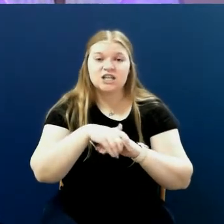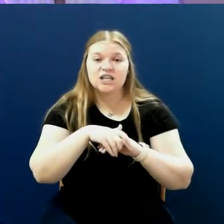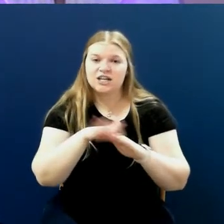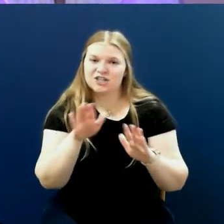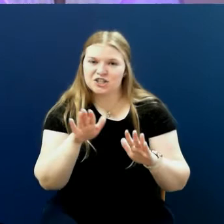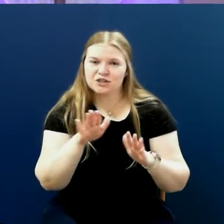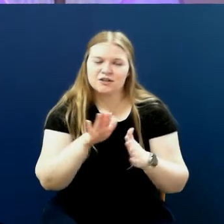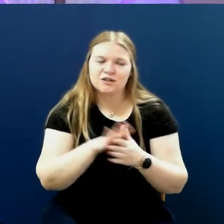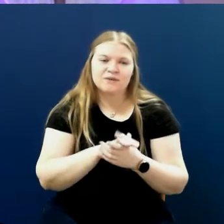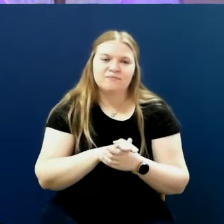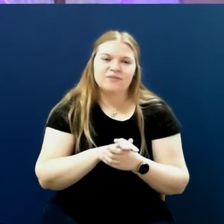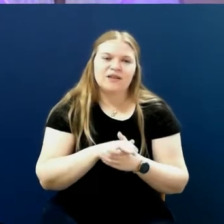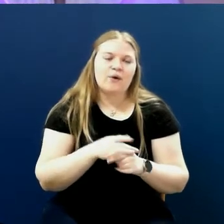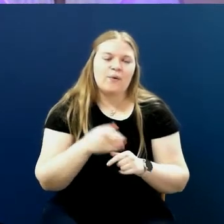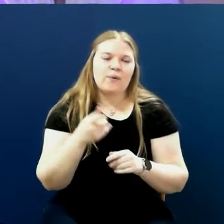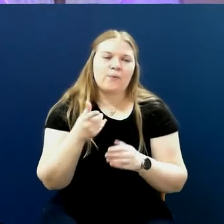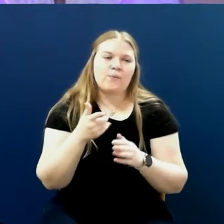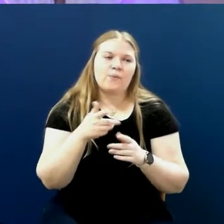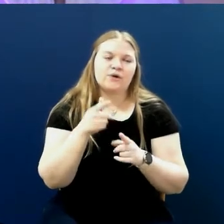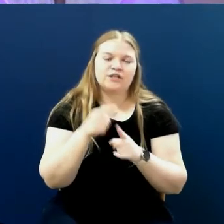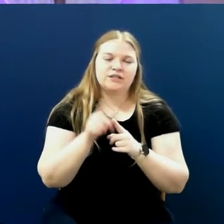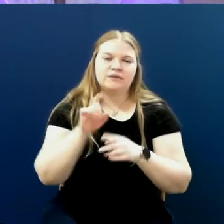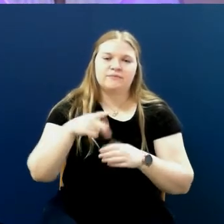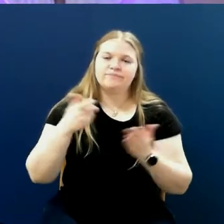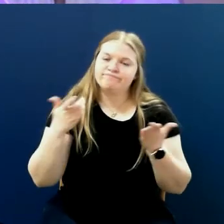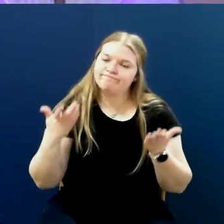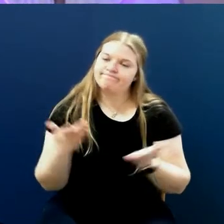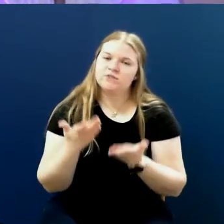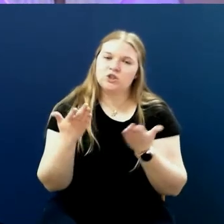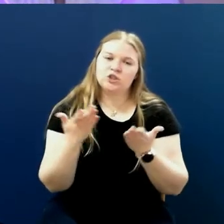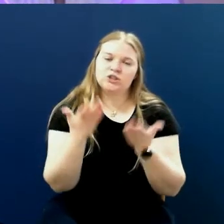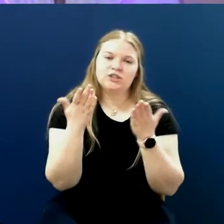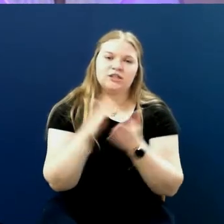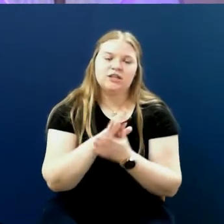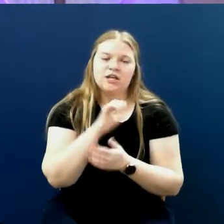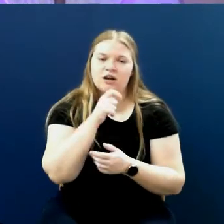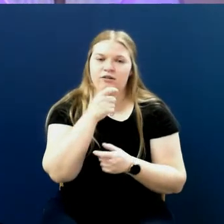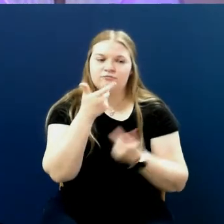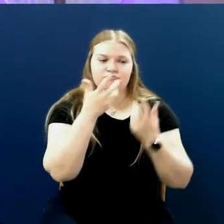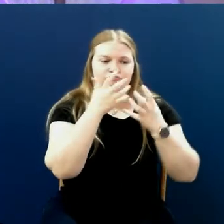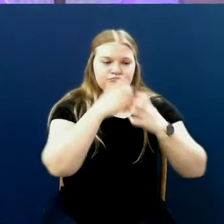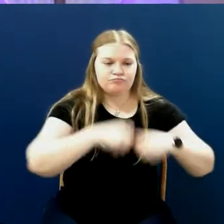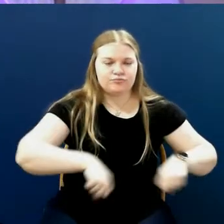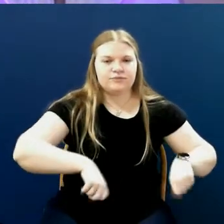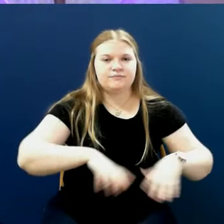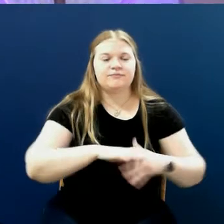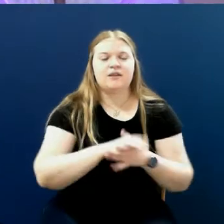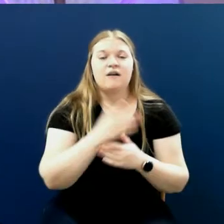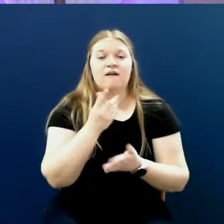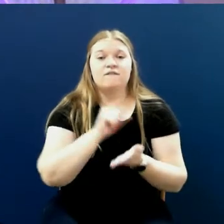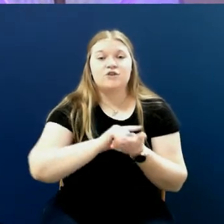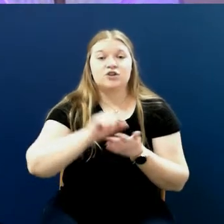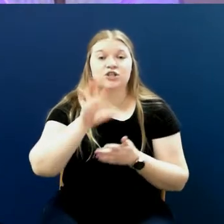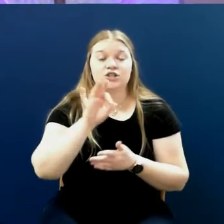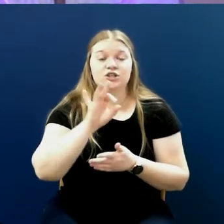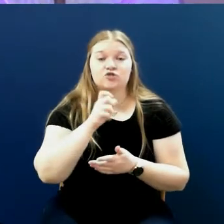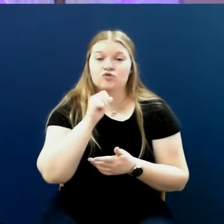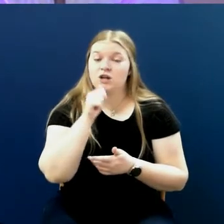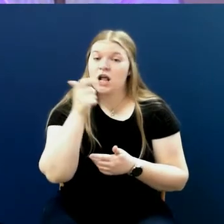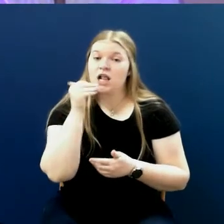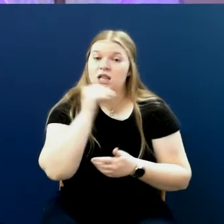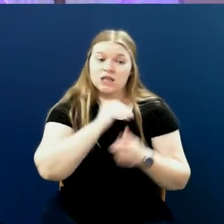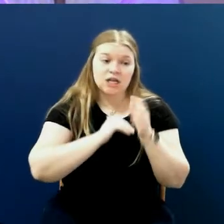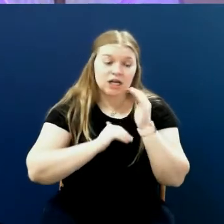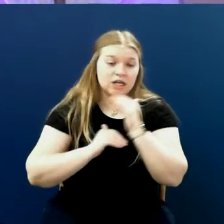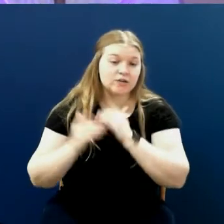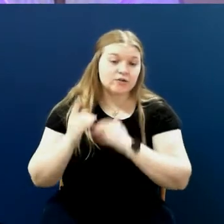be words that are uplifting and encouraging to others, not tearing them down. Verse 9, do not lie to one